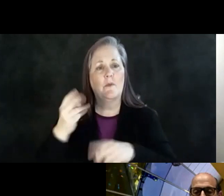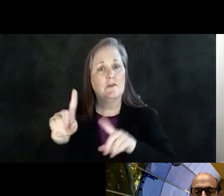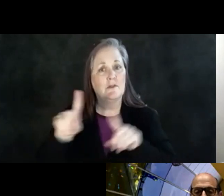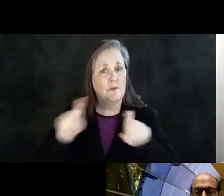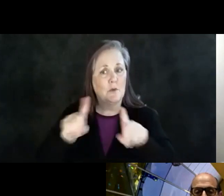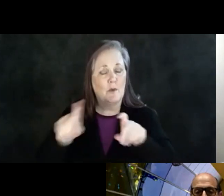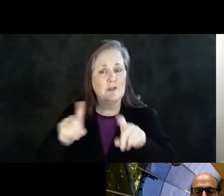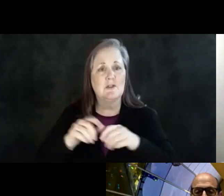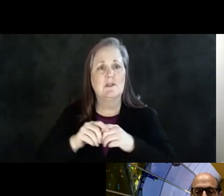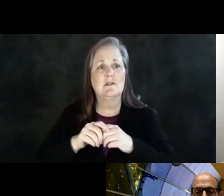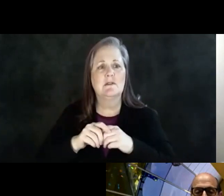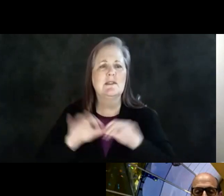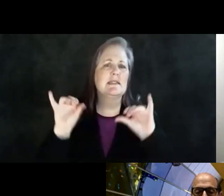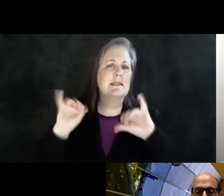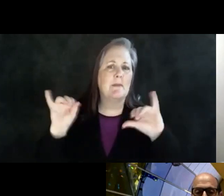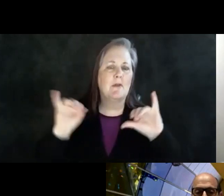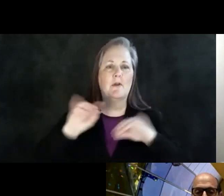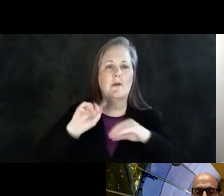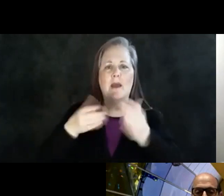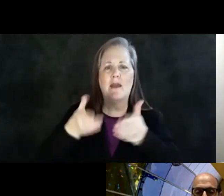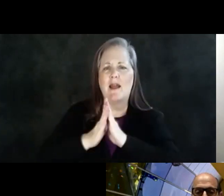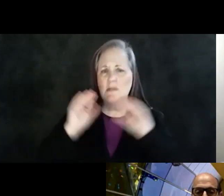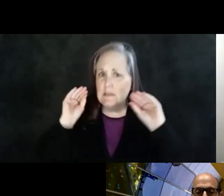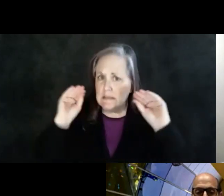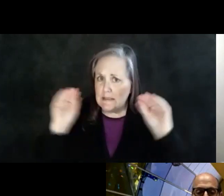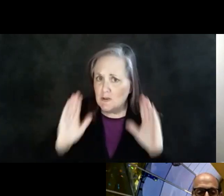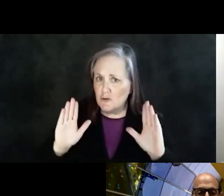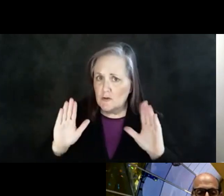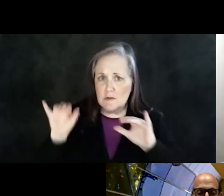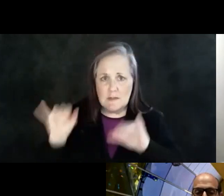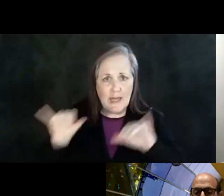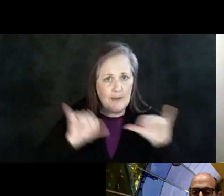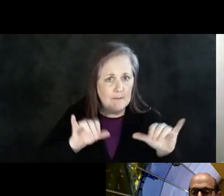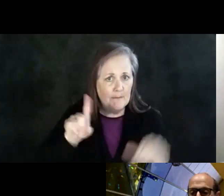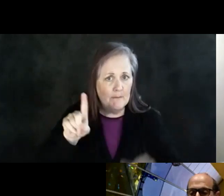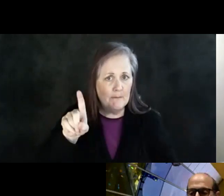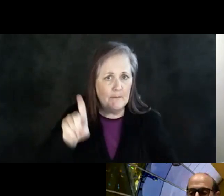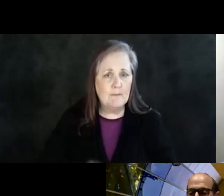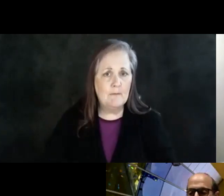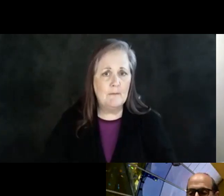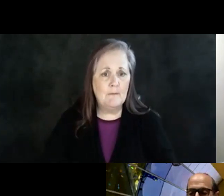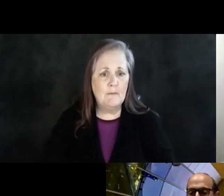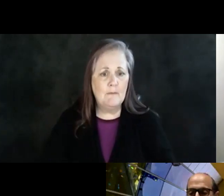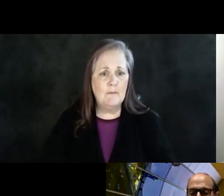here, similar, asking about teachers. Is that the same case for teachers?